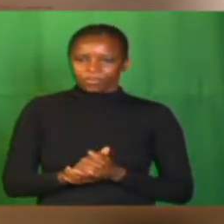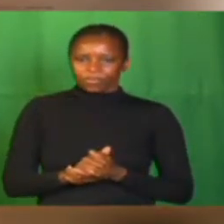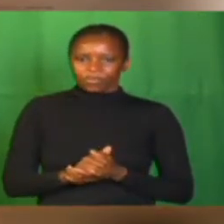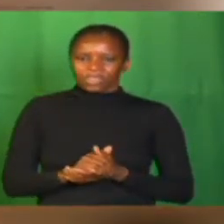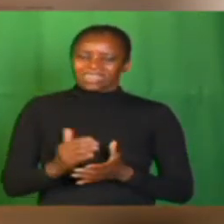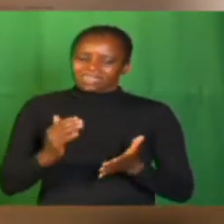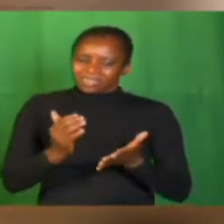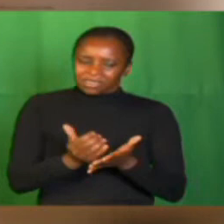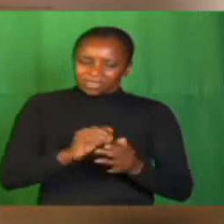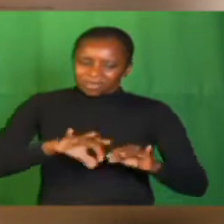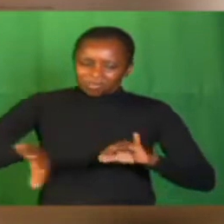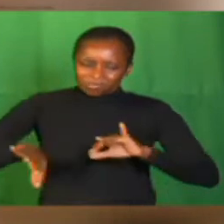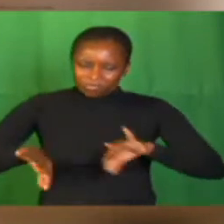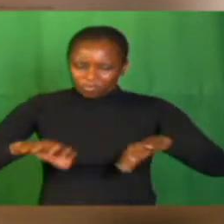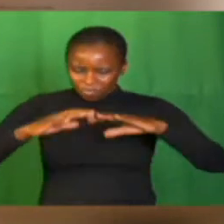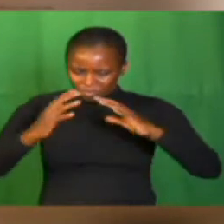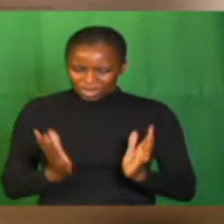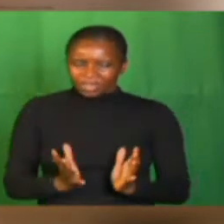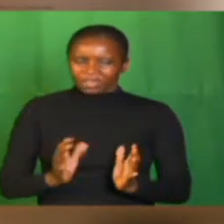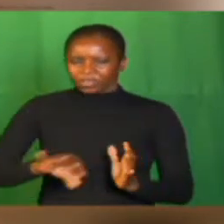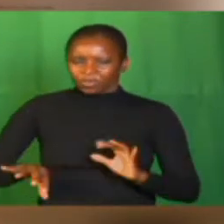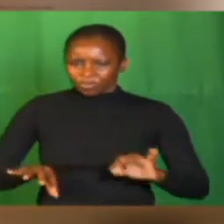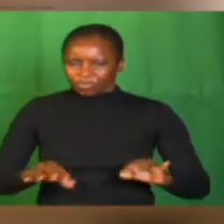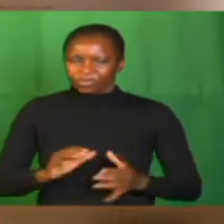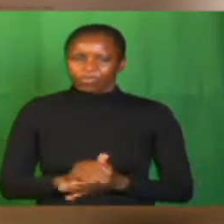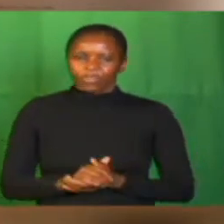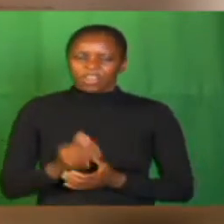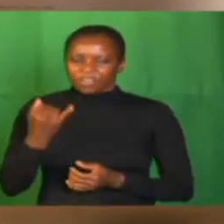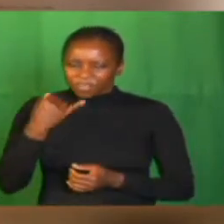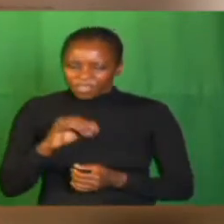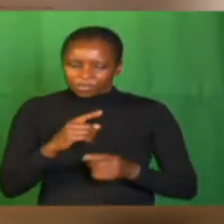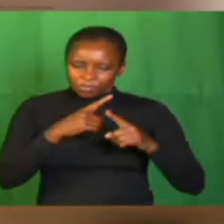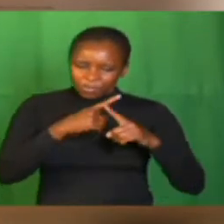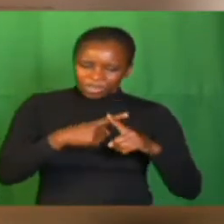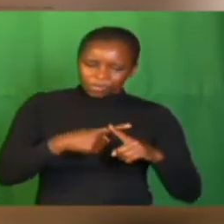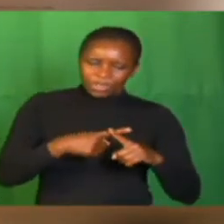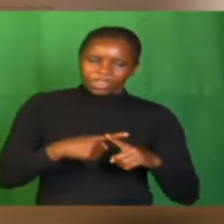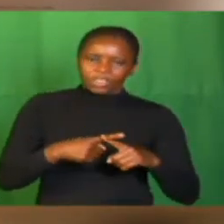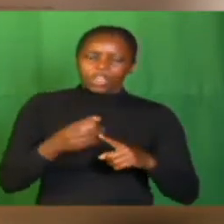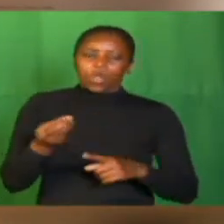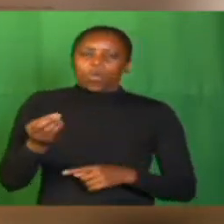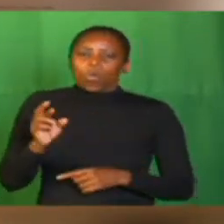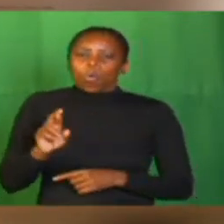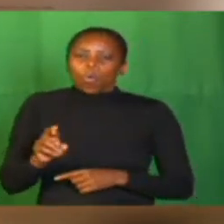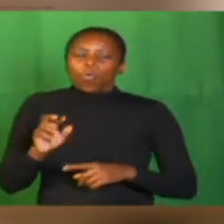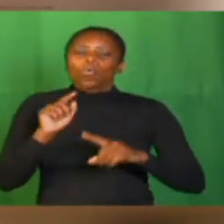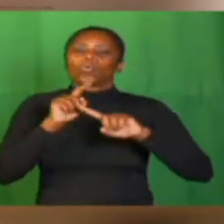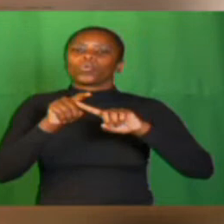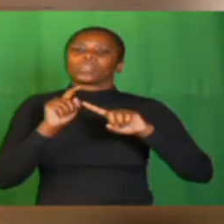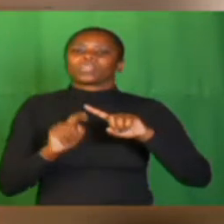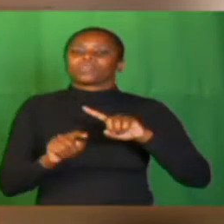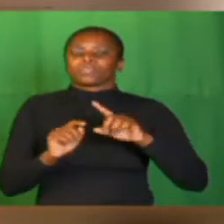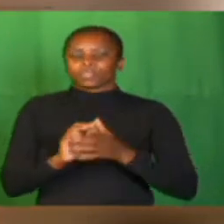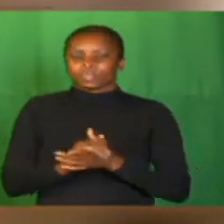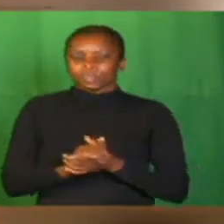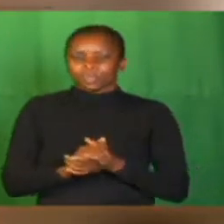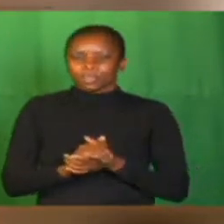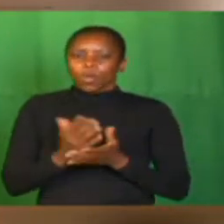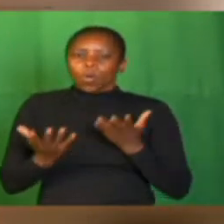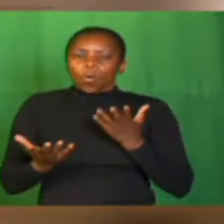the brackets, then working out the multiplication or the division. Then lastly, it is the addition or